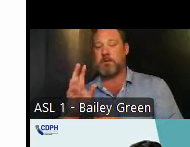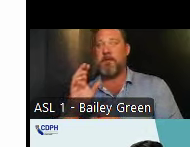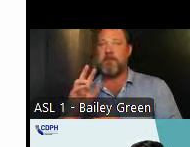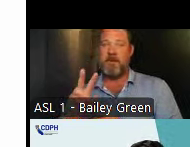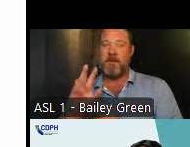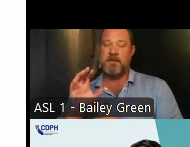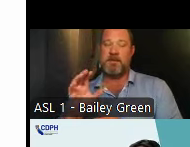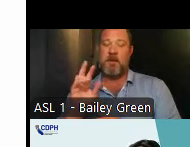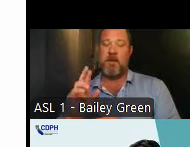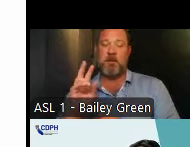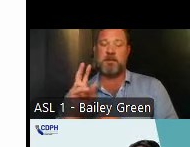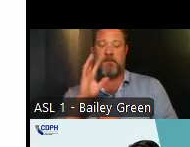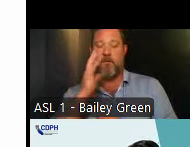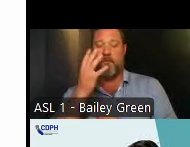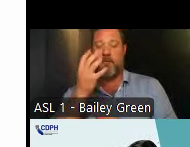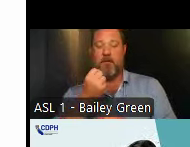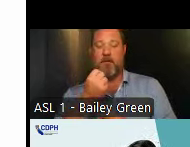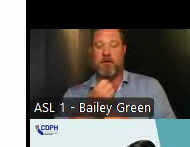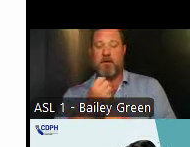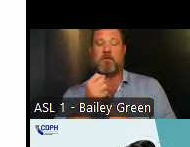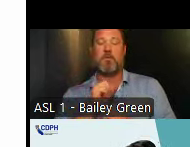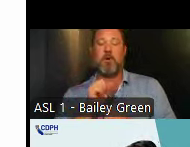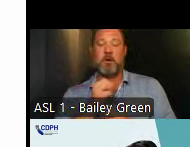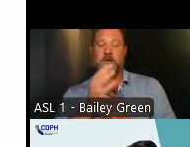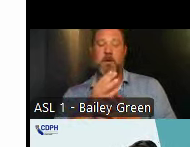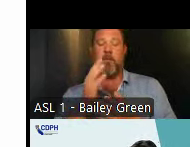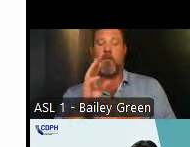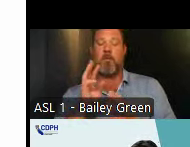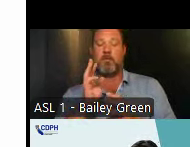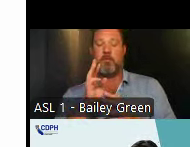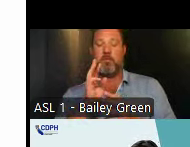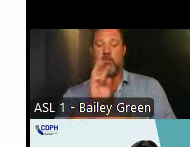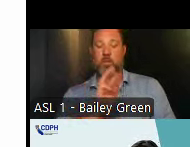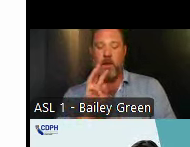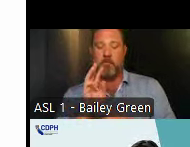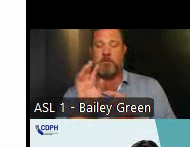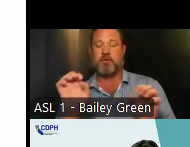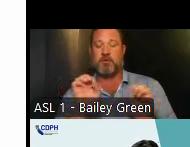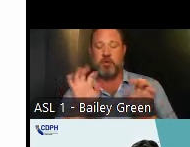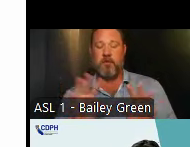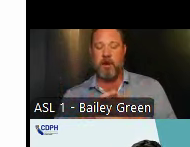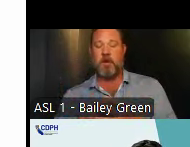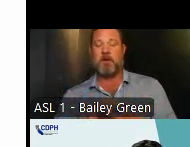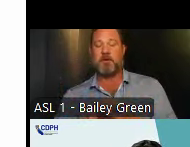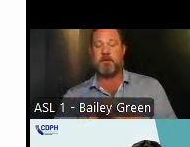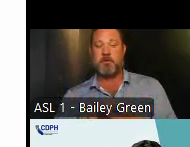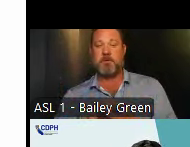5 years. They're working on some web-based surveys. And let's see.